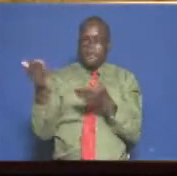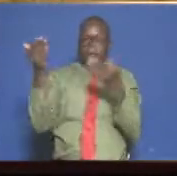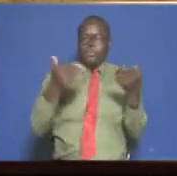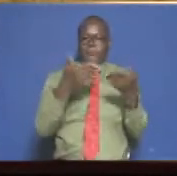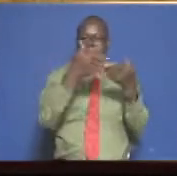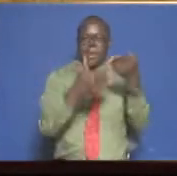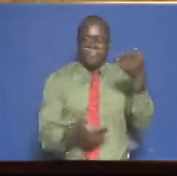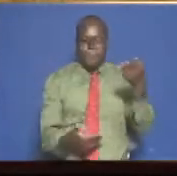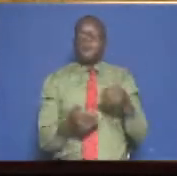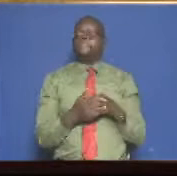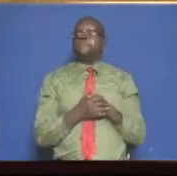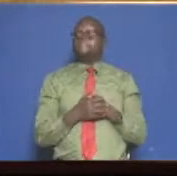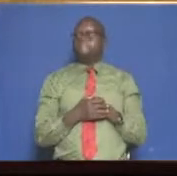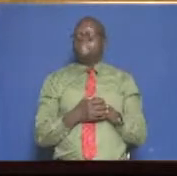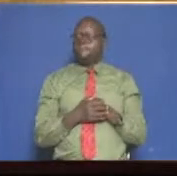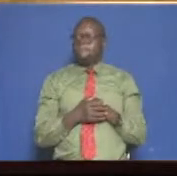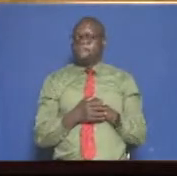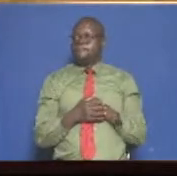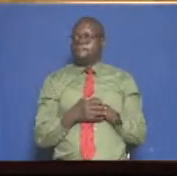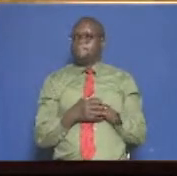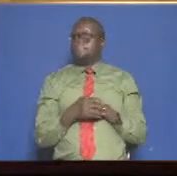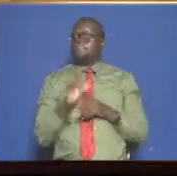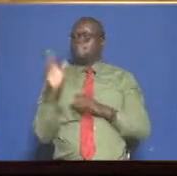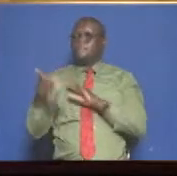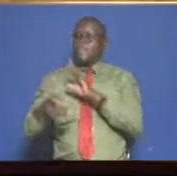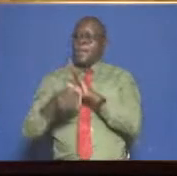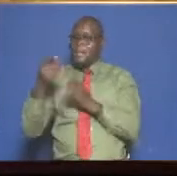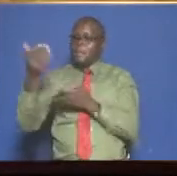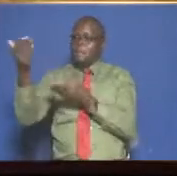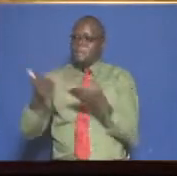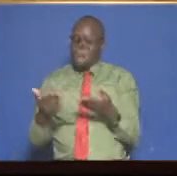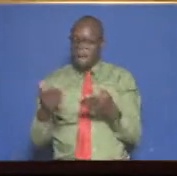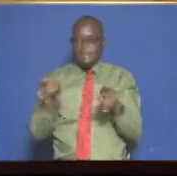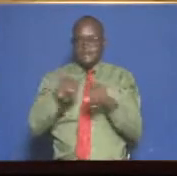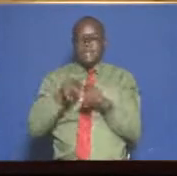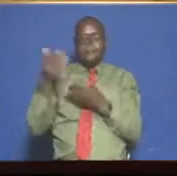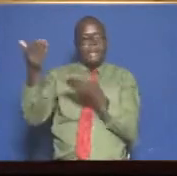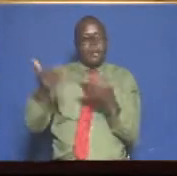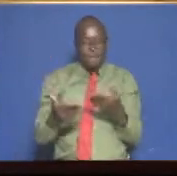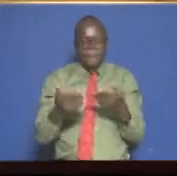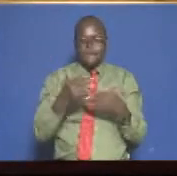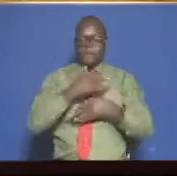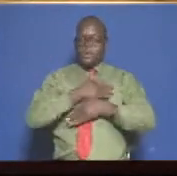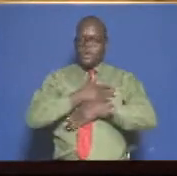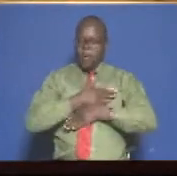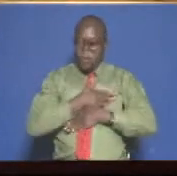report, and on the day you are inviting them, invite the Honorable Duale.